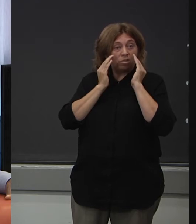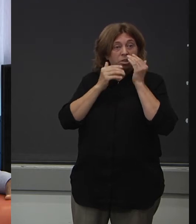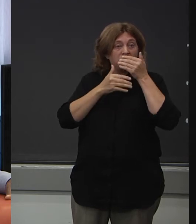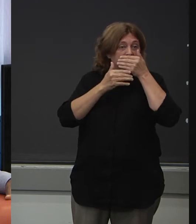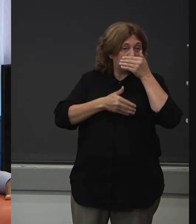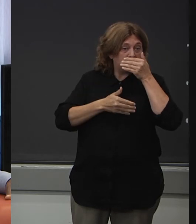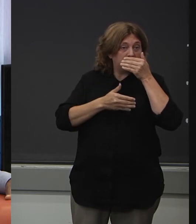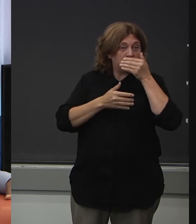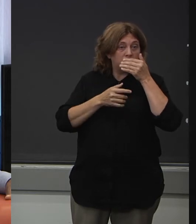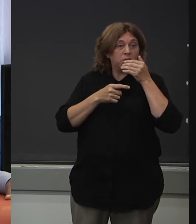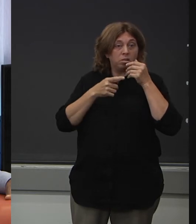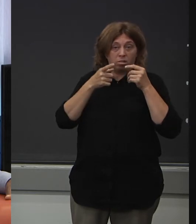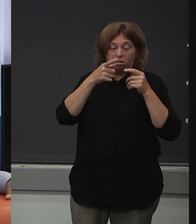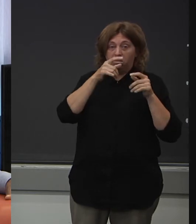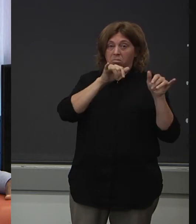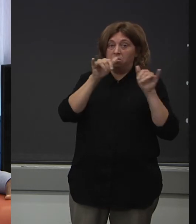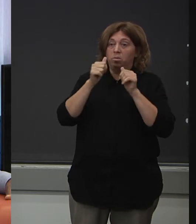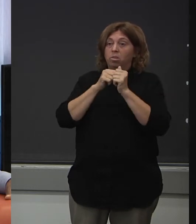So